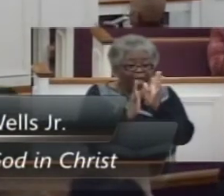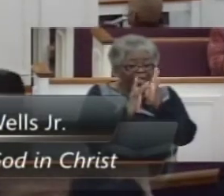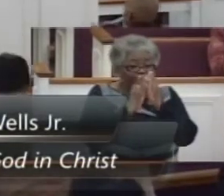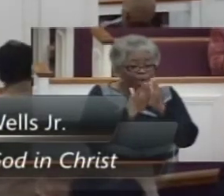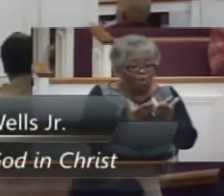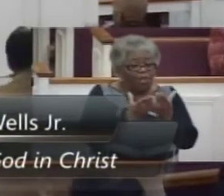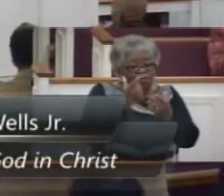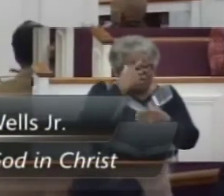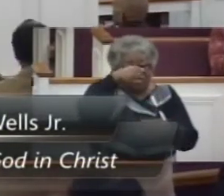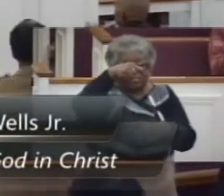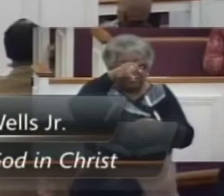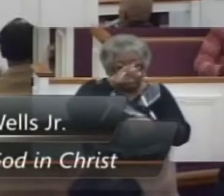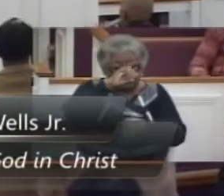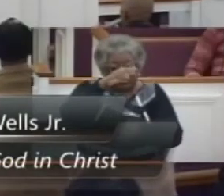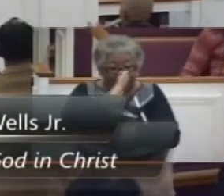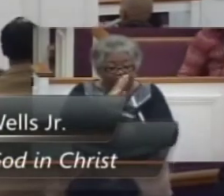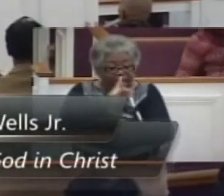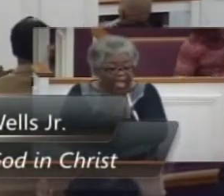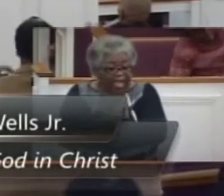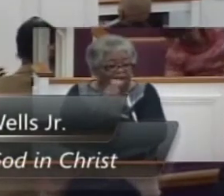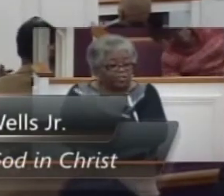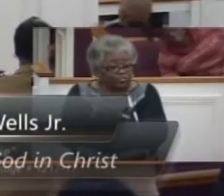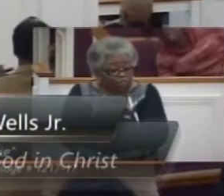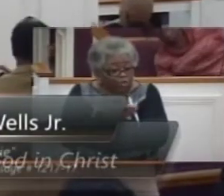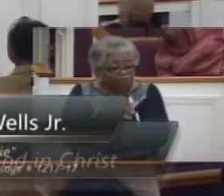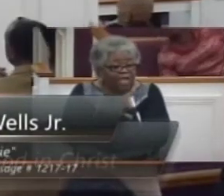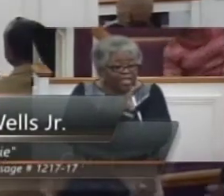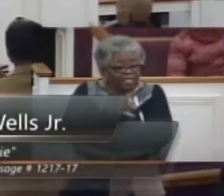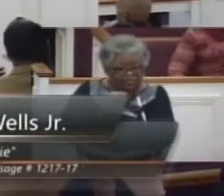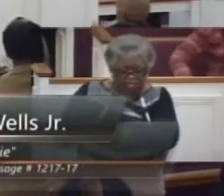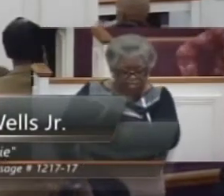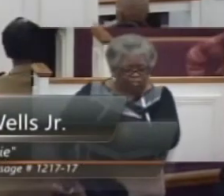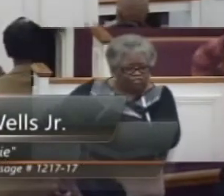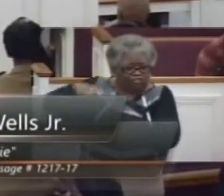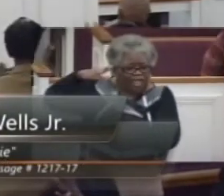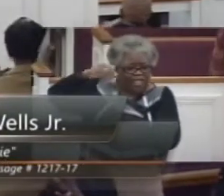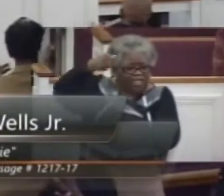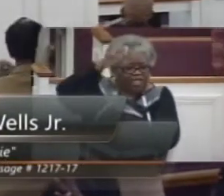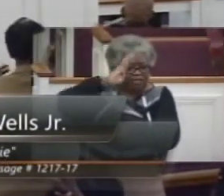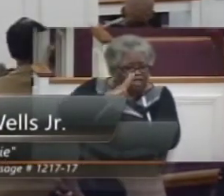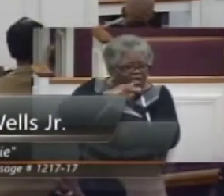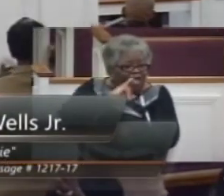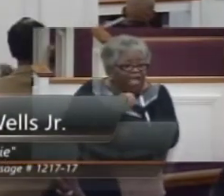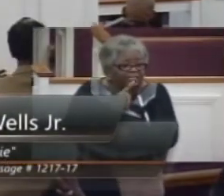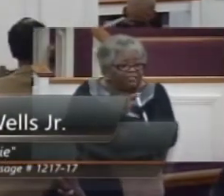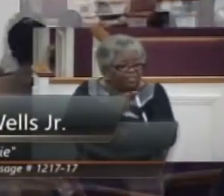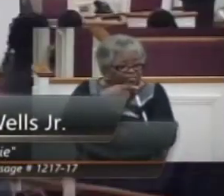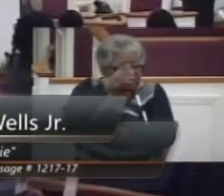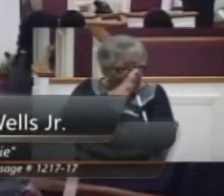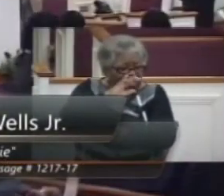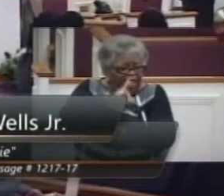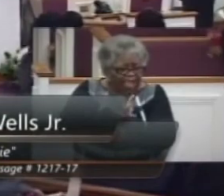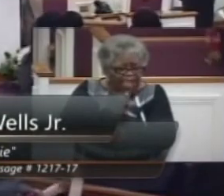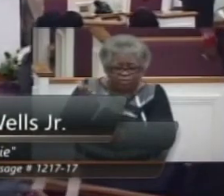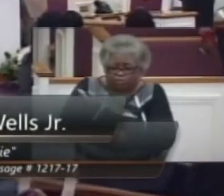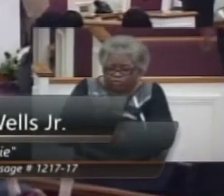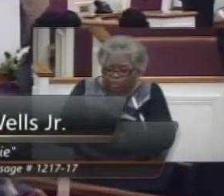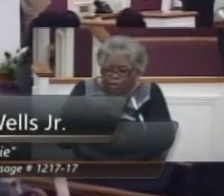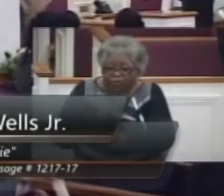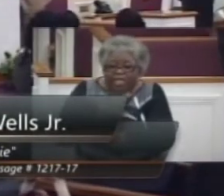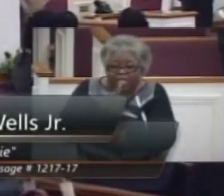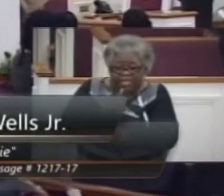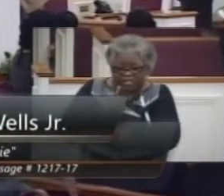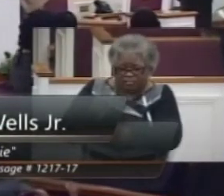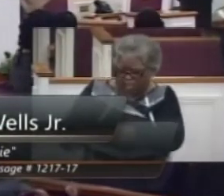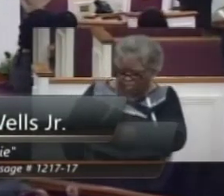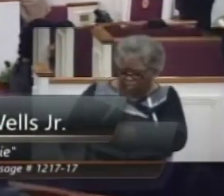because the God I serve is a giant killer. I said the God I serve is